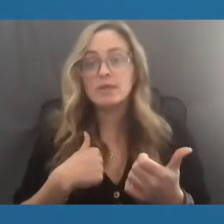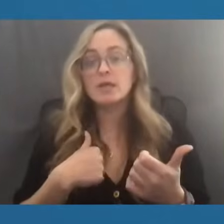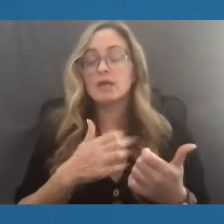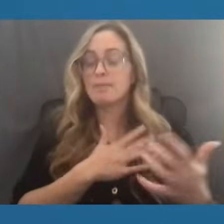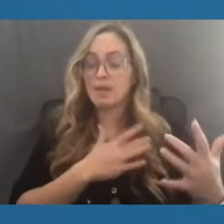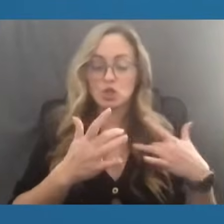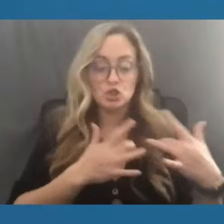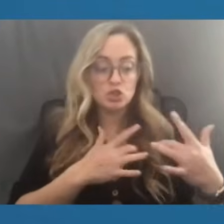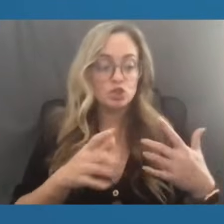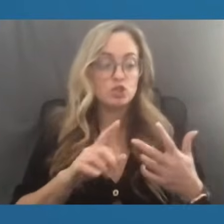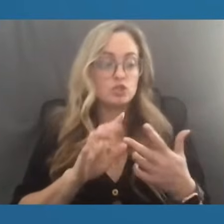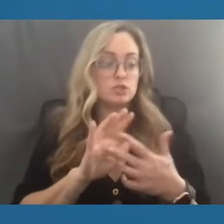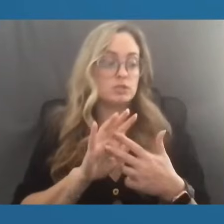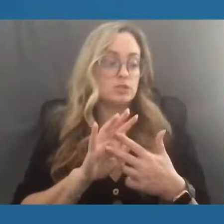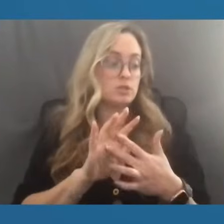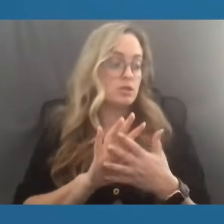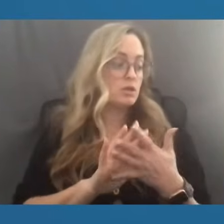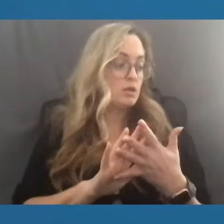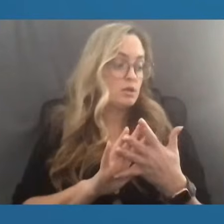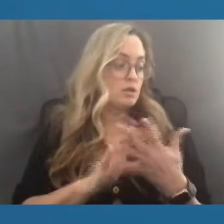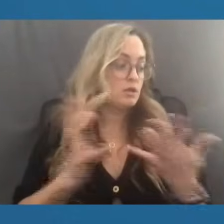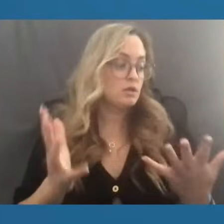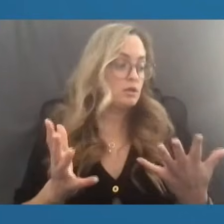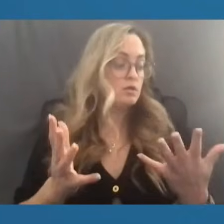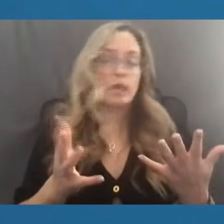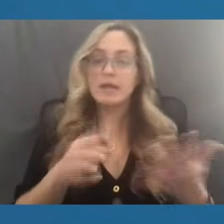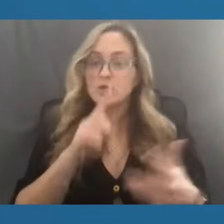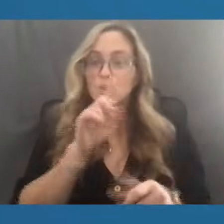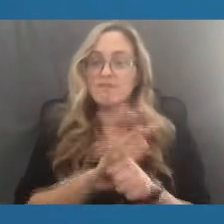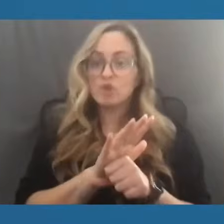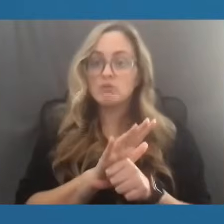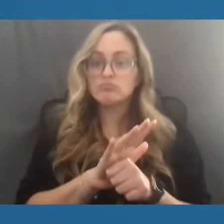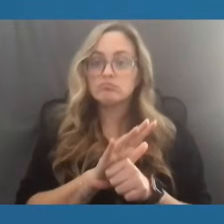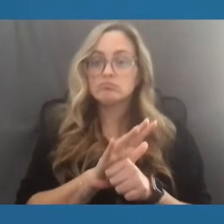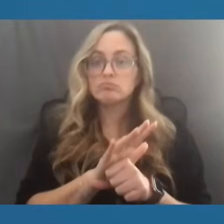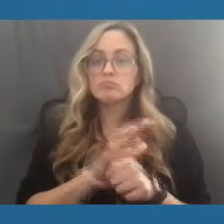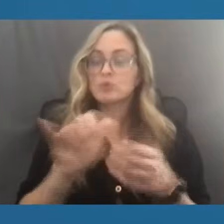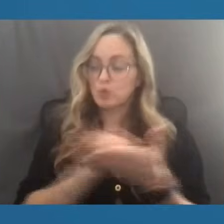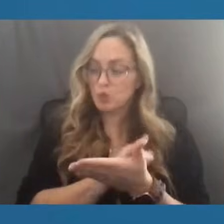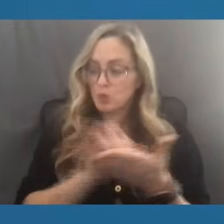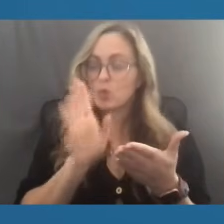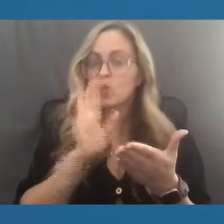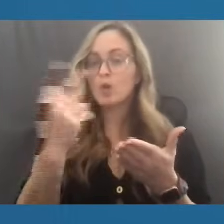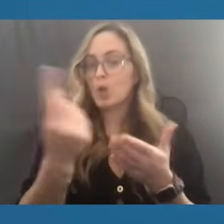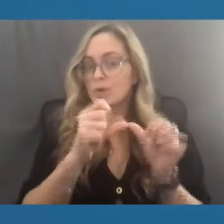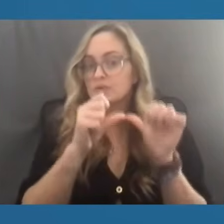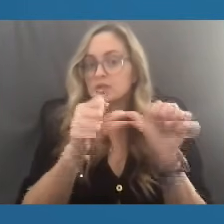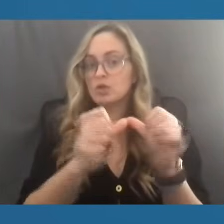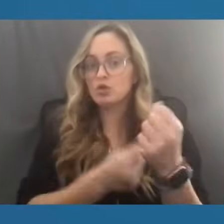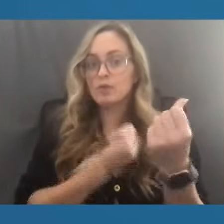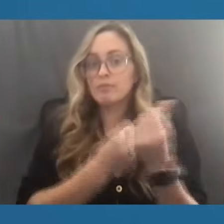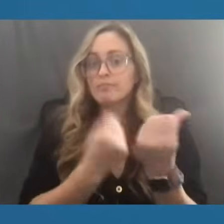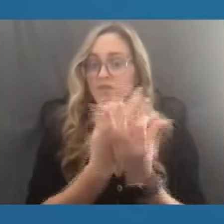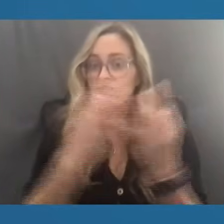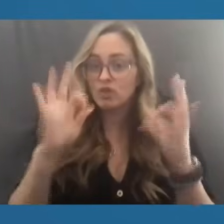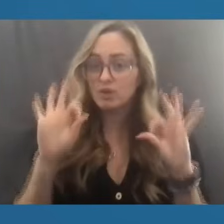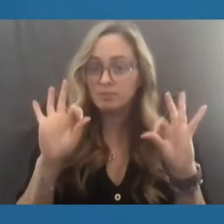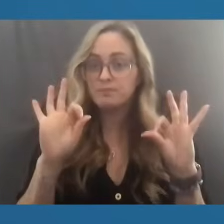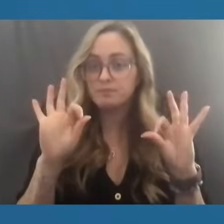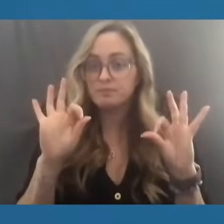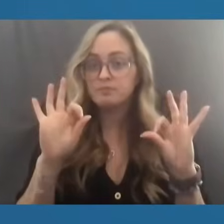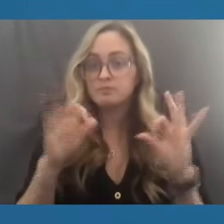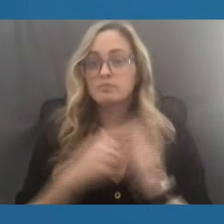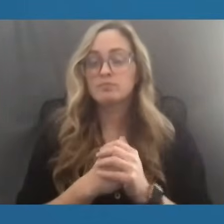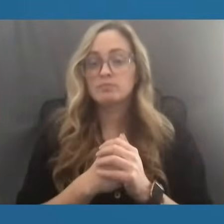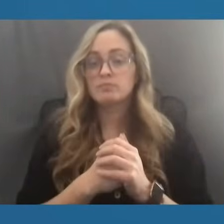concerns, and to reconfirm that New York will always continue to be a bastion of freedom,